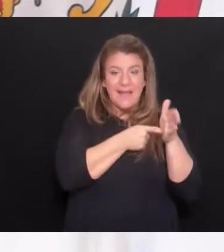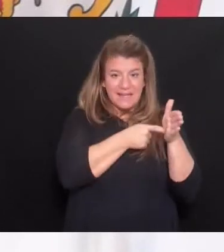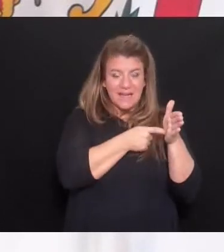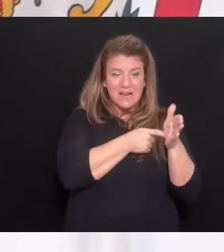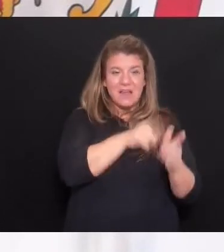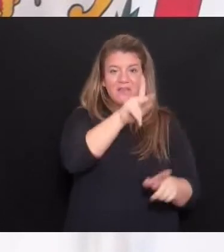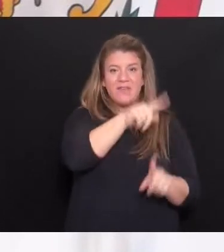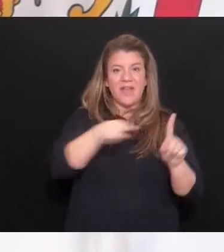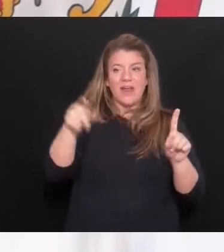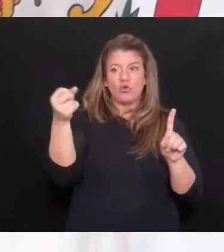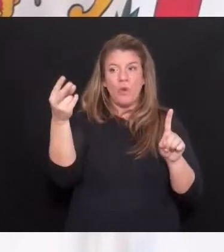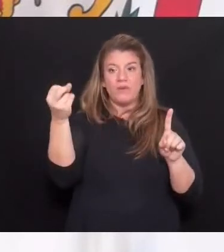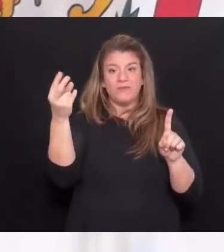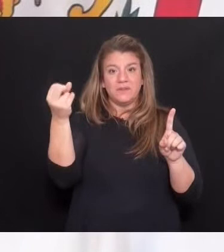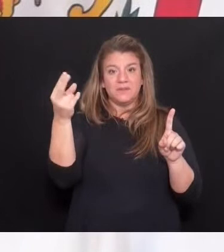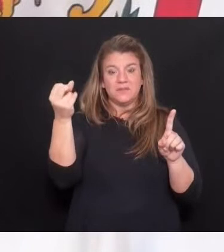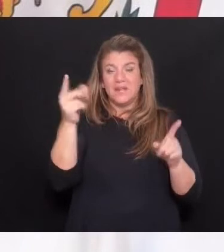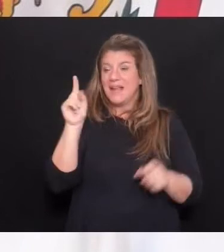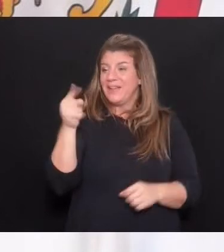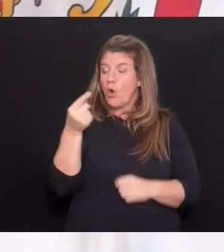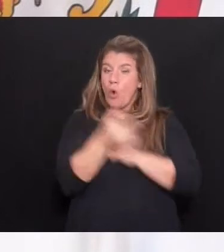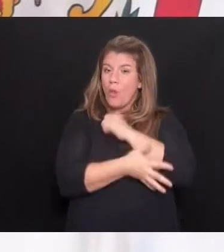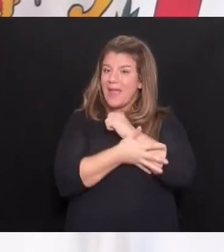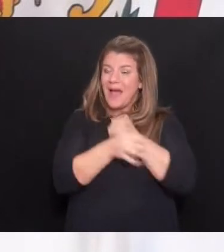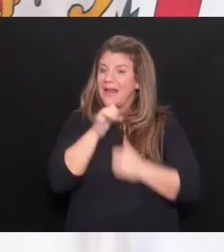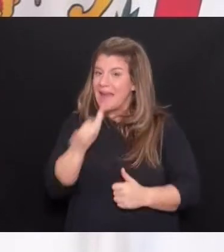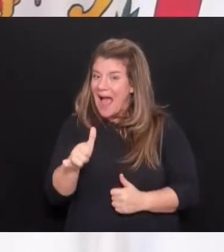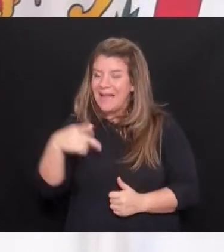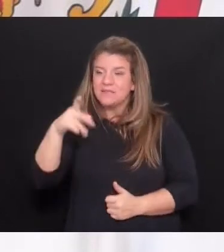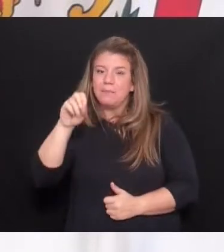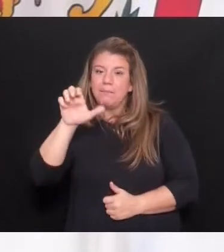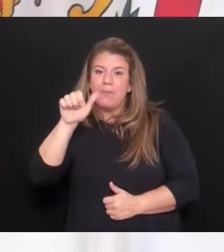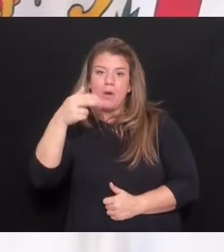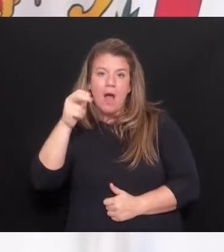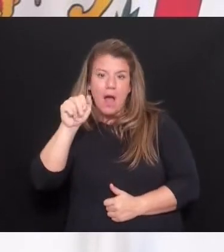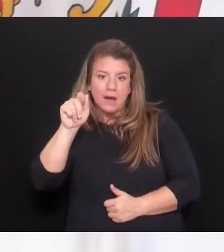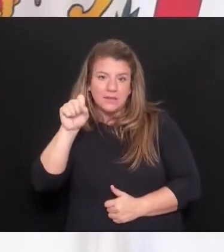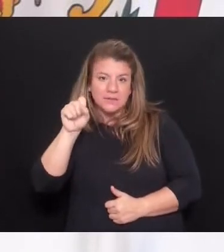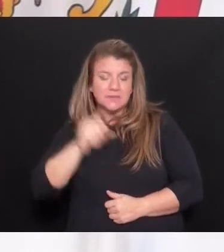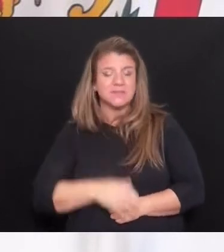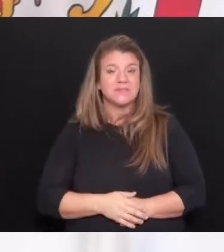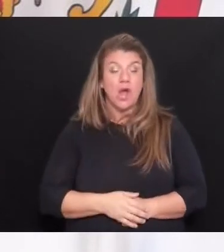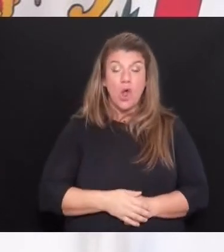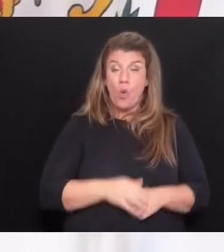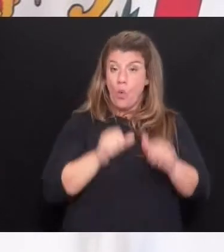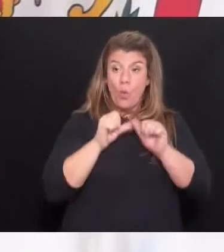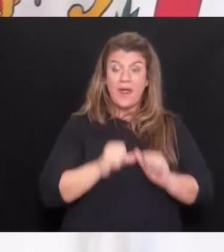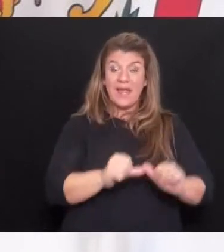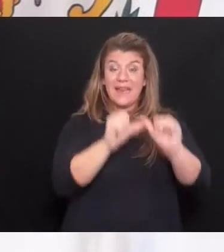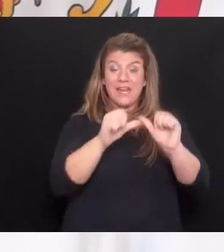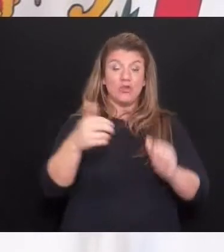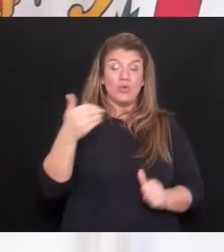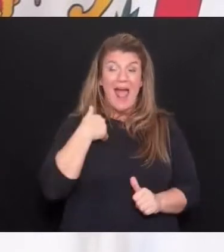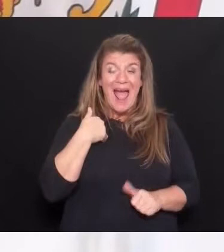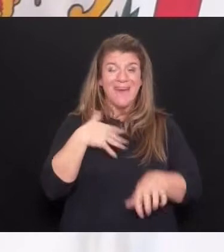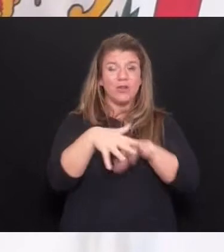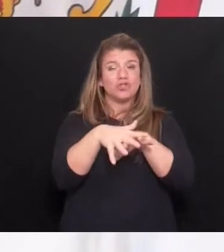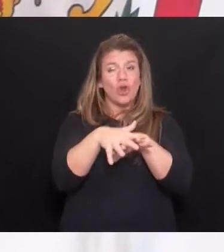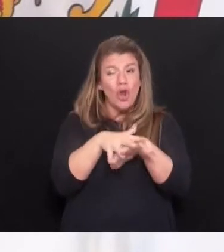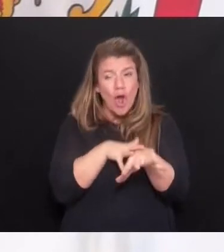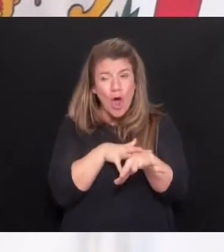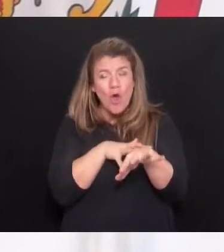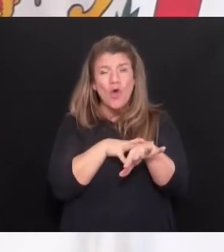K through 12. The only county that doesn't is Pocahontas. We continue to have a slow but